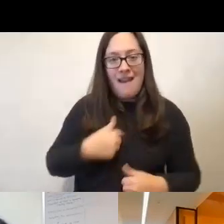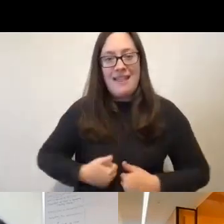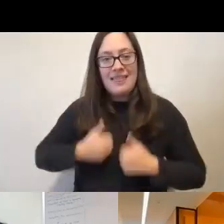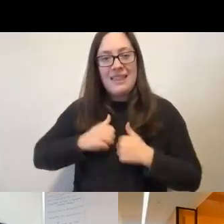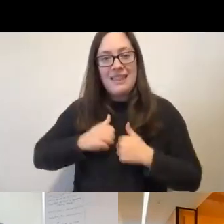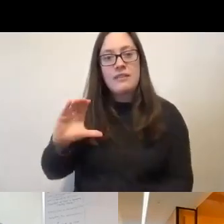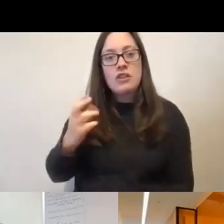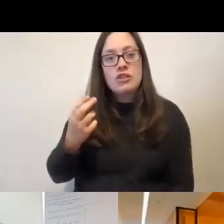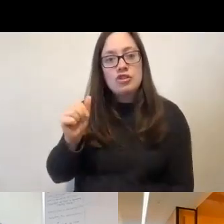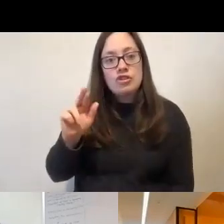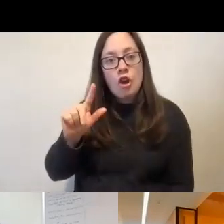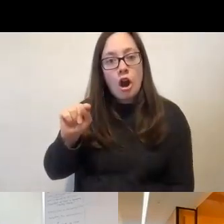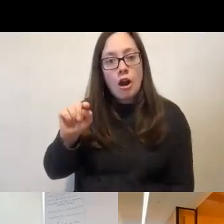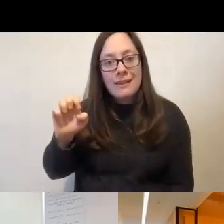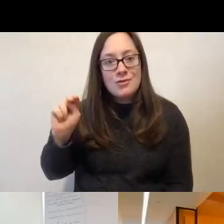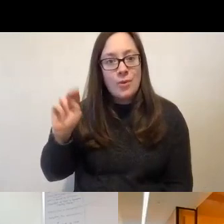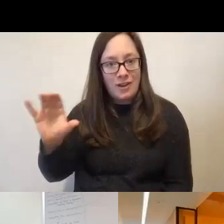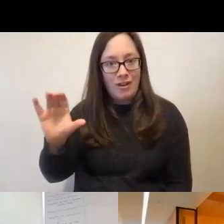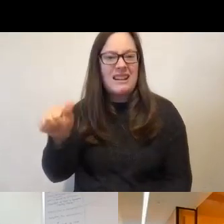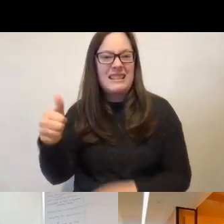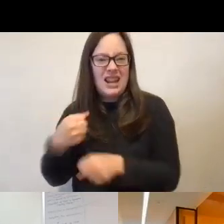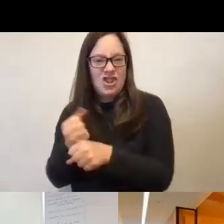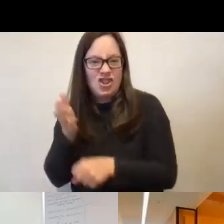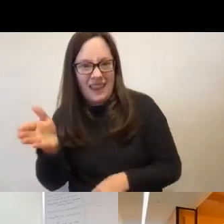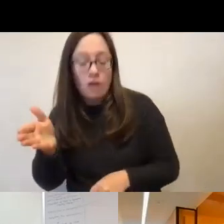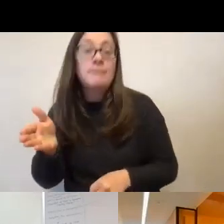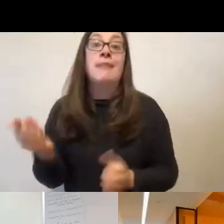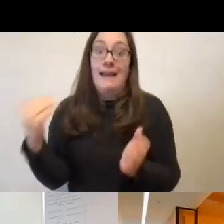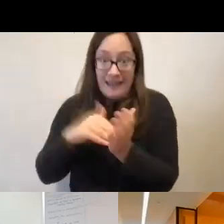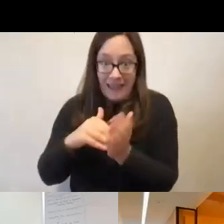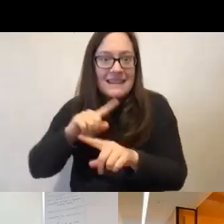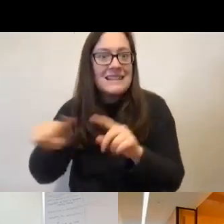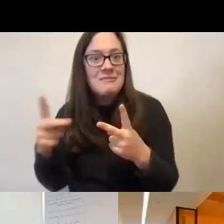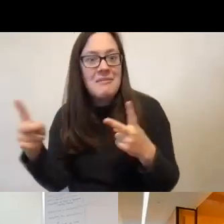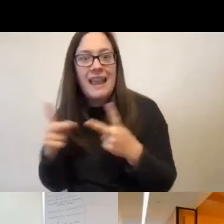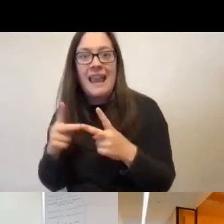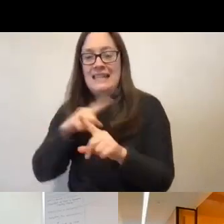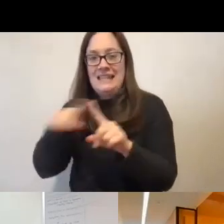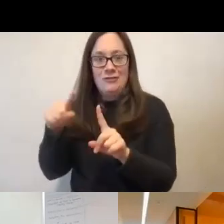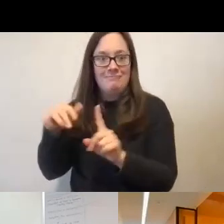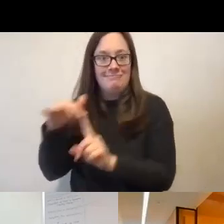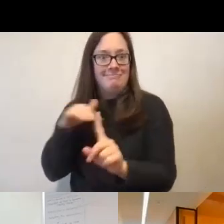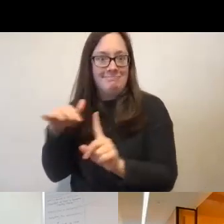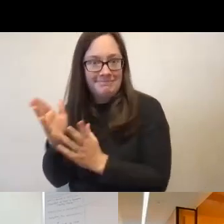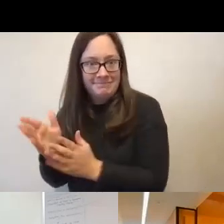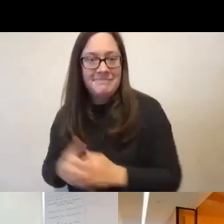10 years. So that's just also so different. Yeah, and then I would also say like